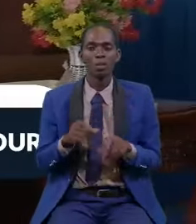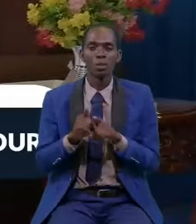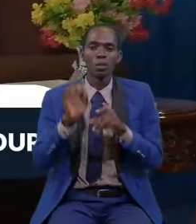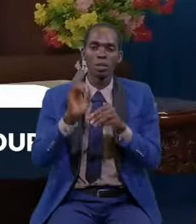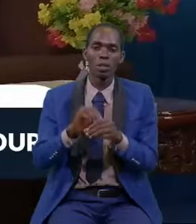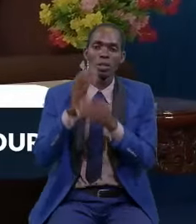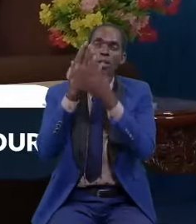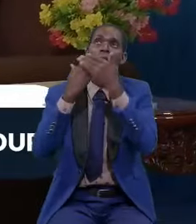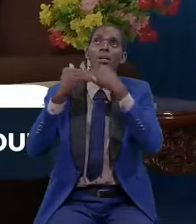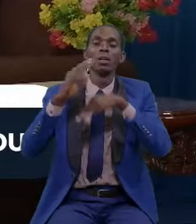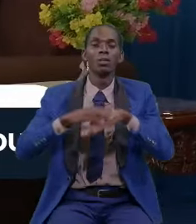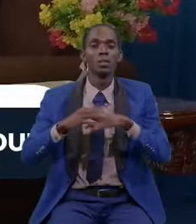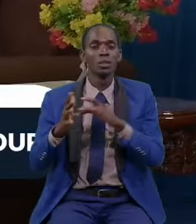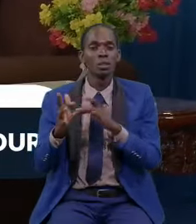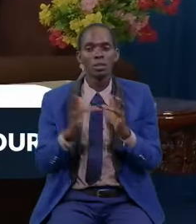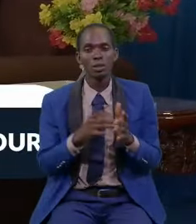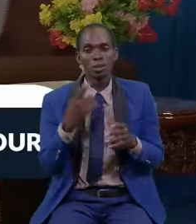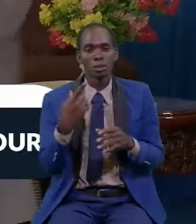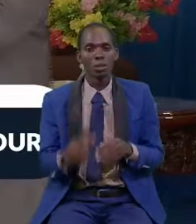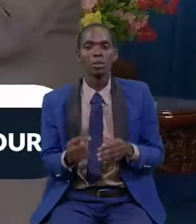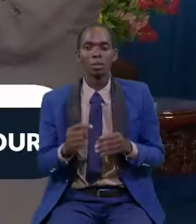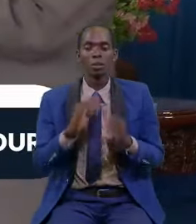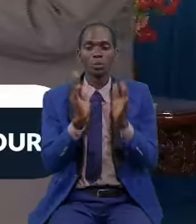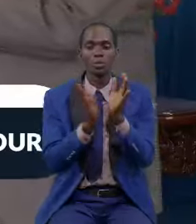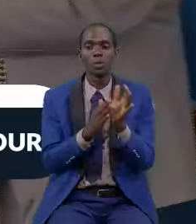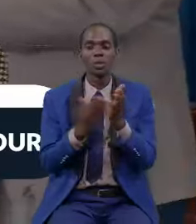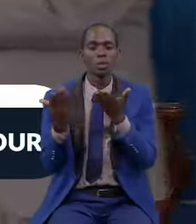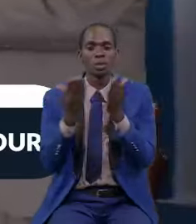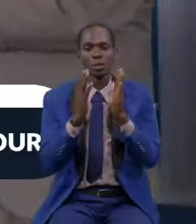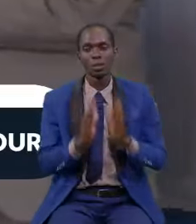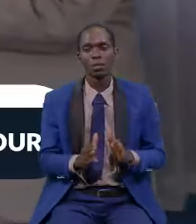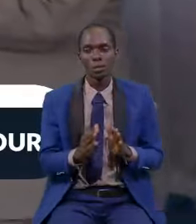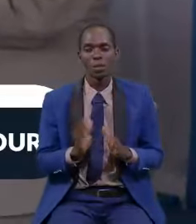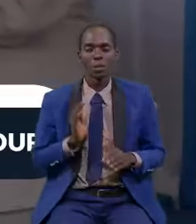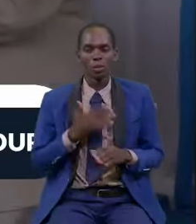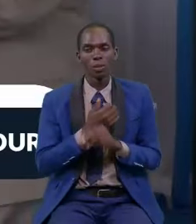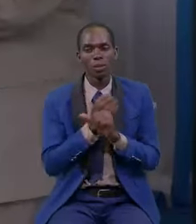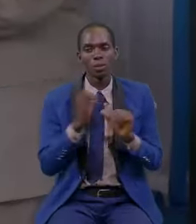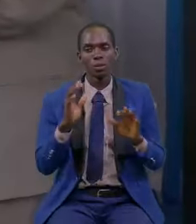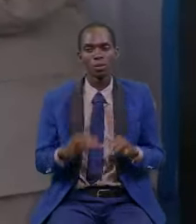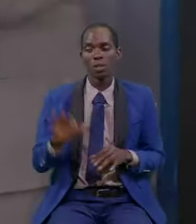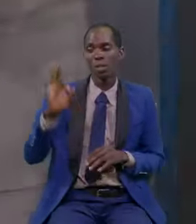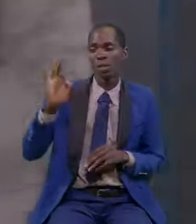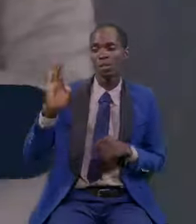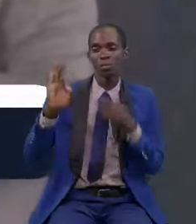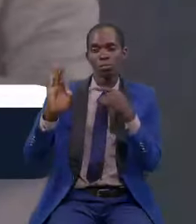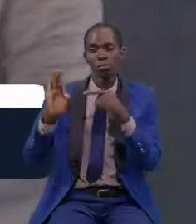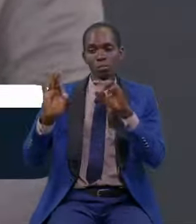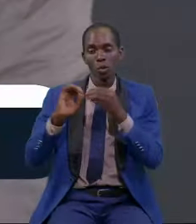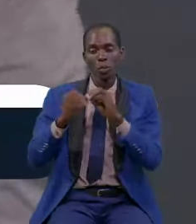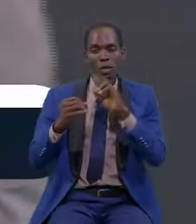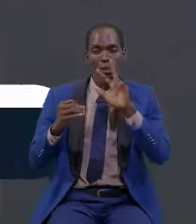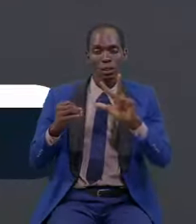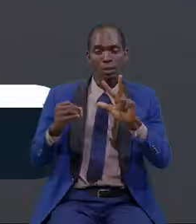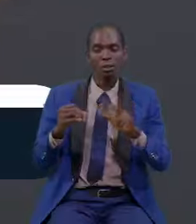the exalted servant, our Savior. F, number three, Jesus, the